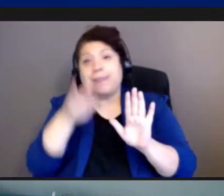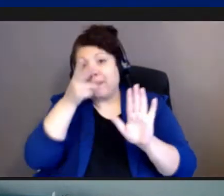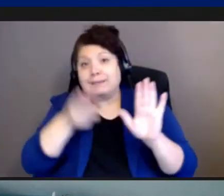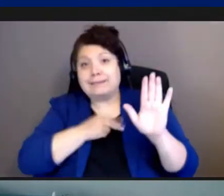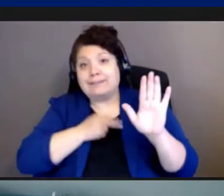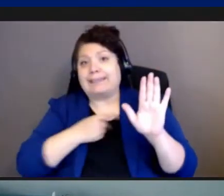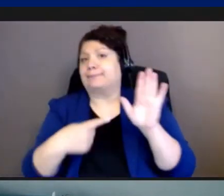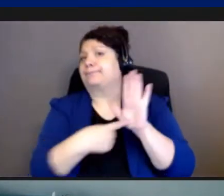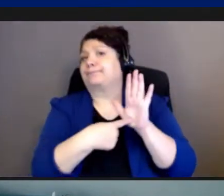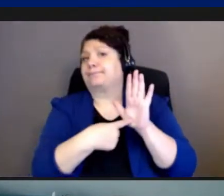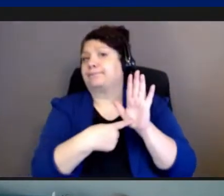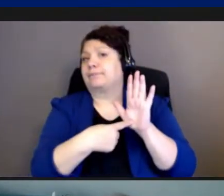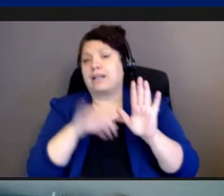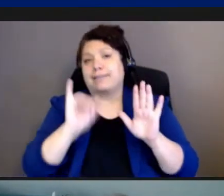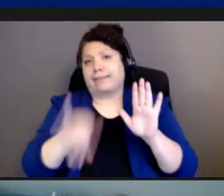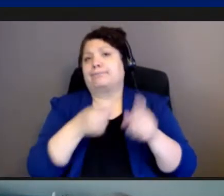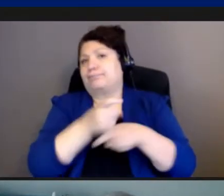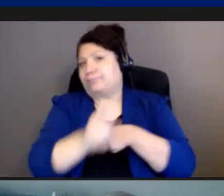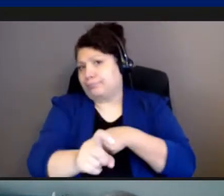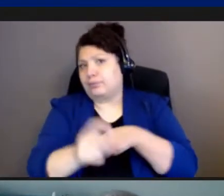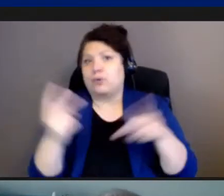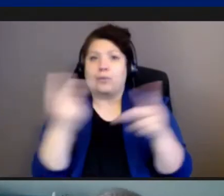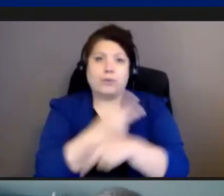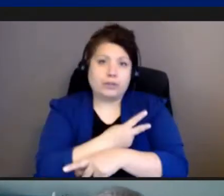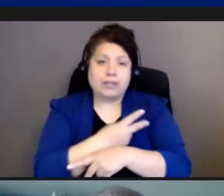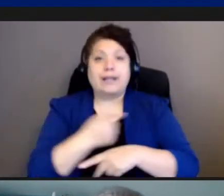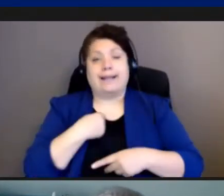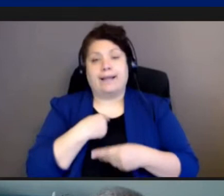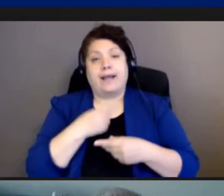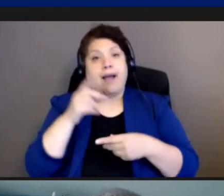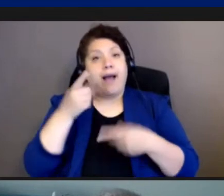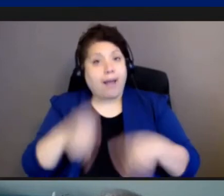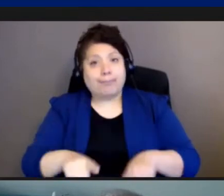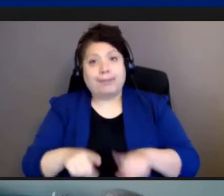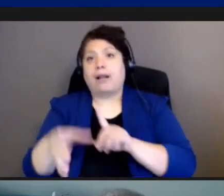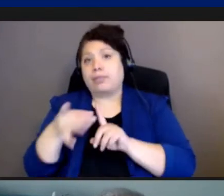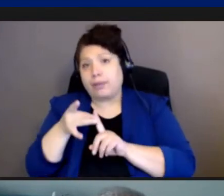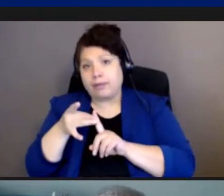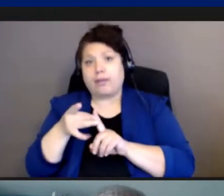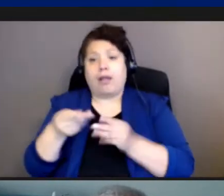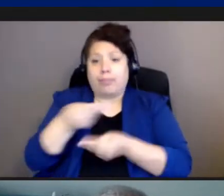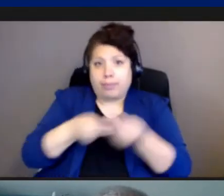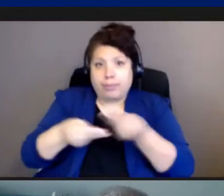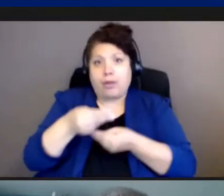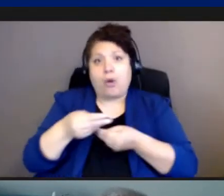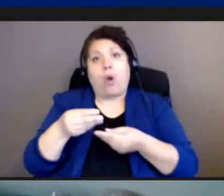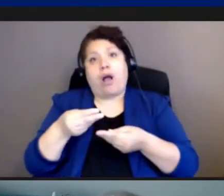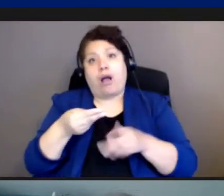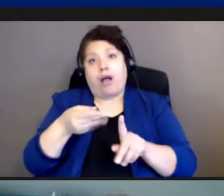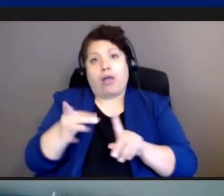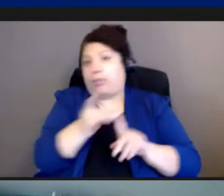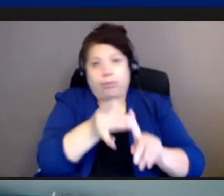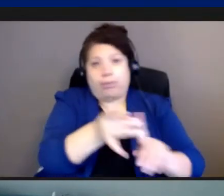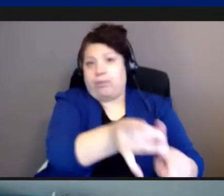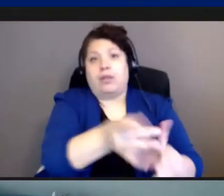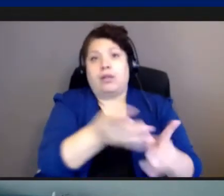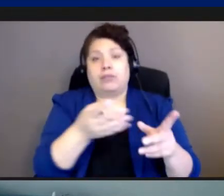together and the adverse impacts in terms of transmission. So it's going to be important